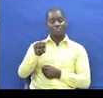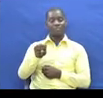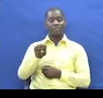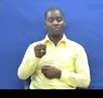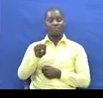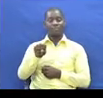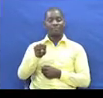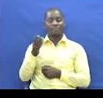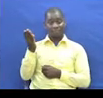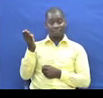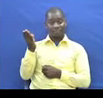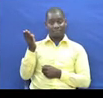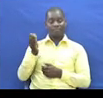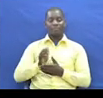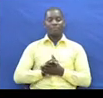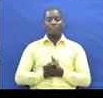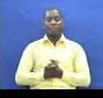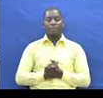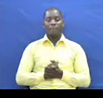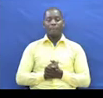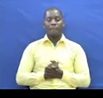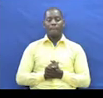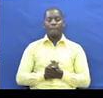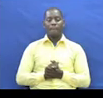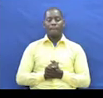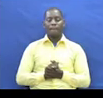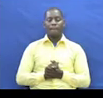of the functions.